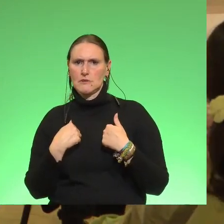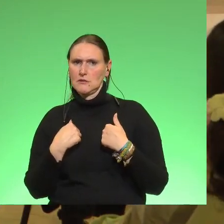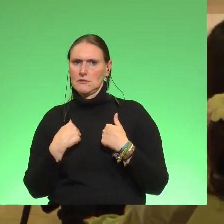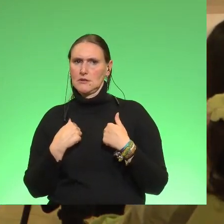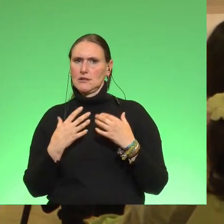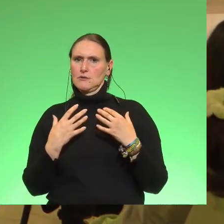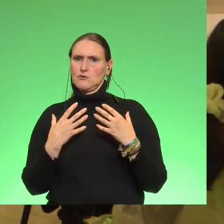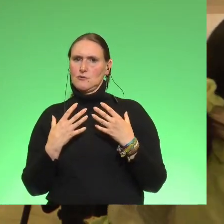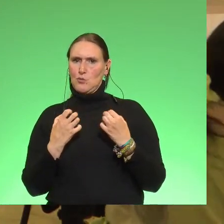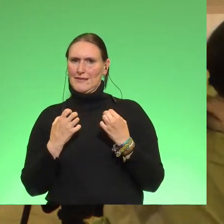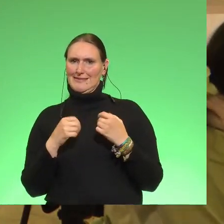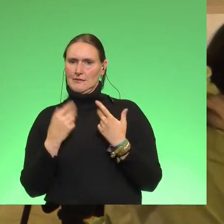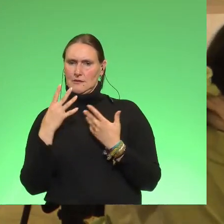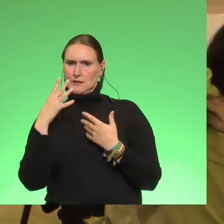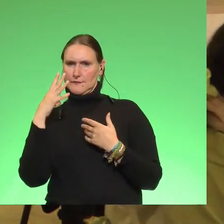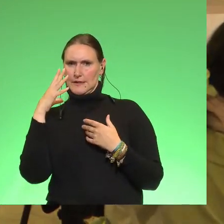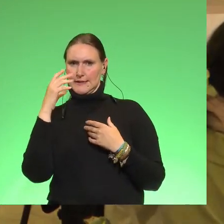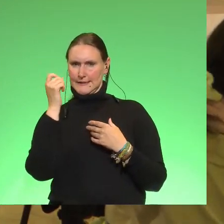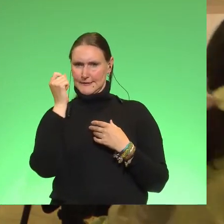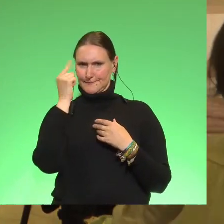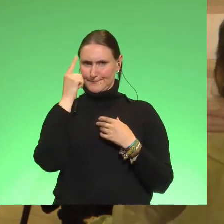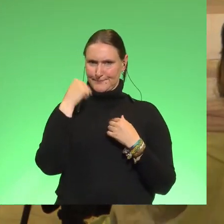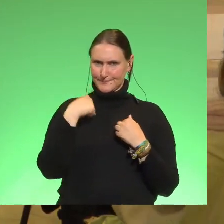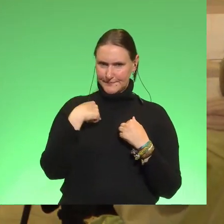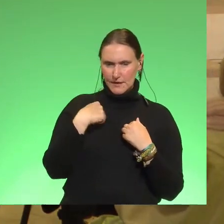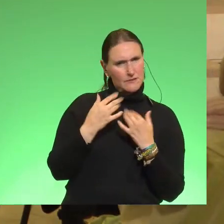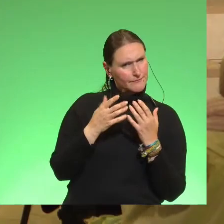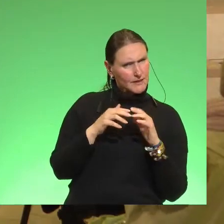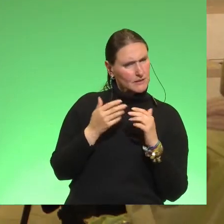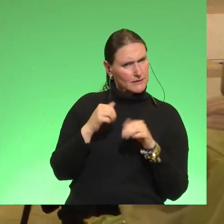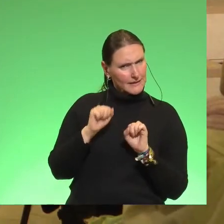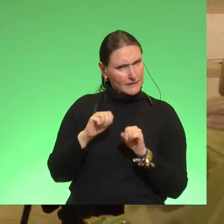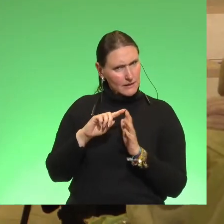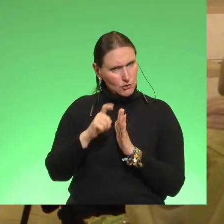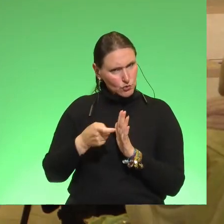quote that. Can you repeat it? No, it's more